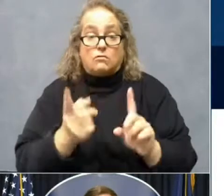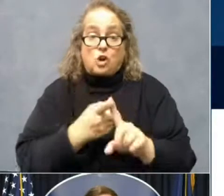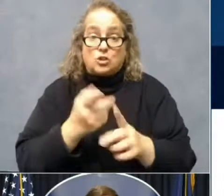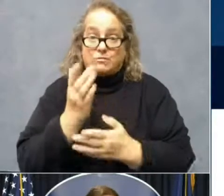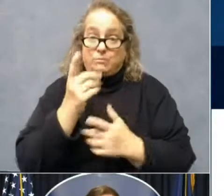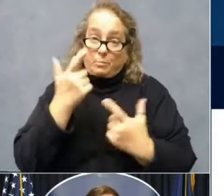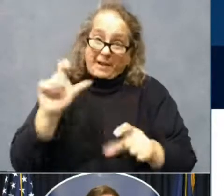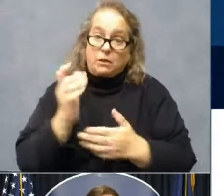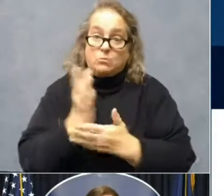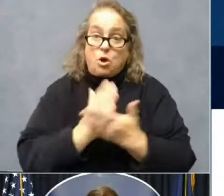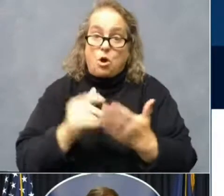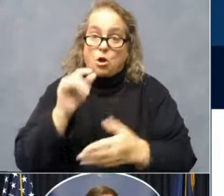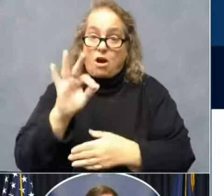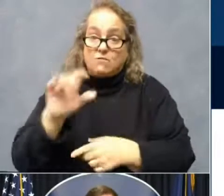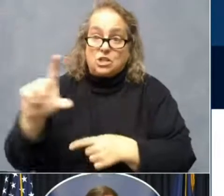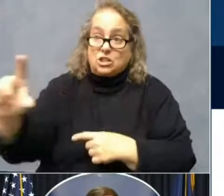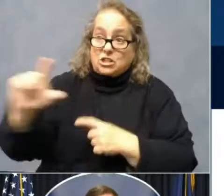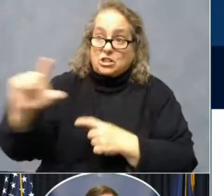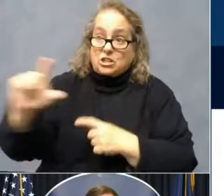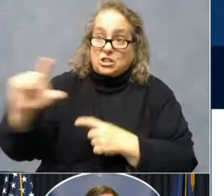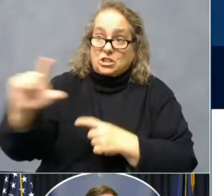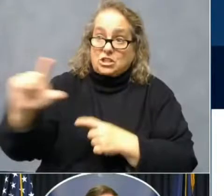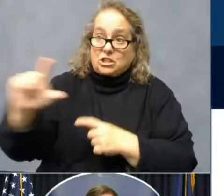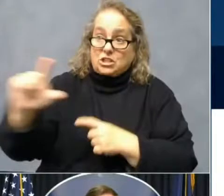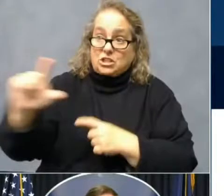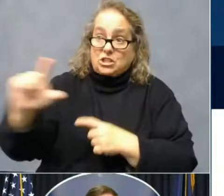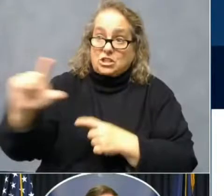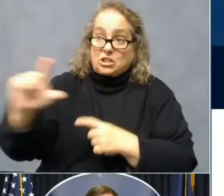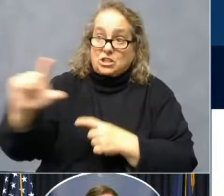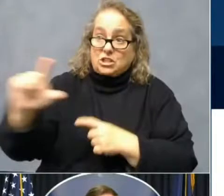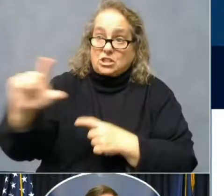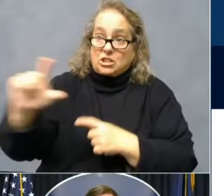answer is that's where people are dying the most.